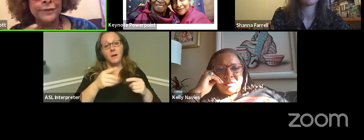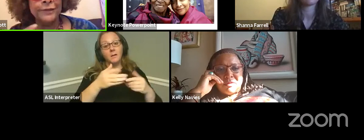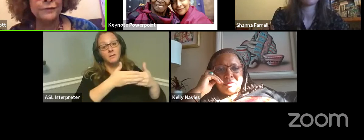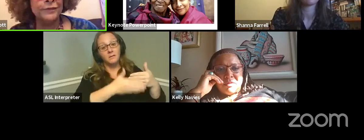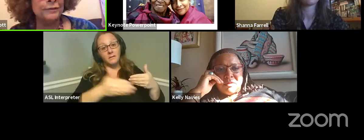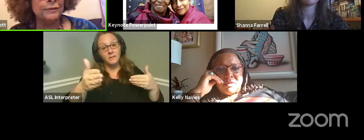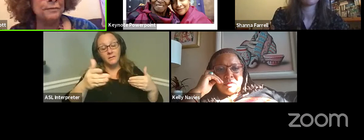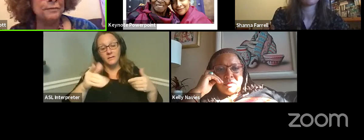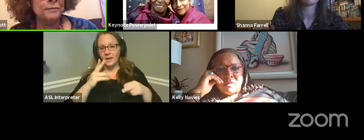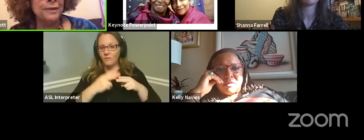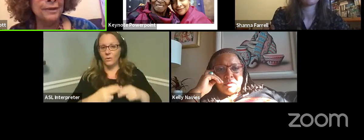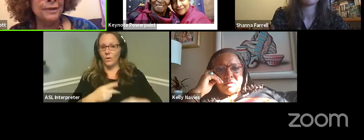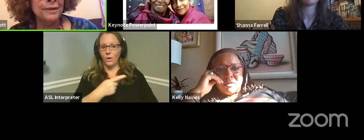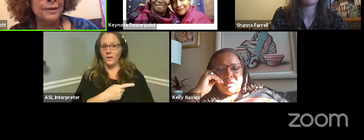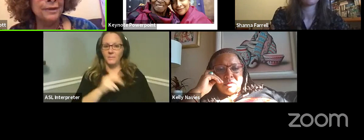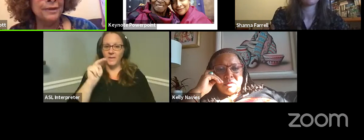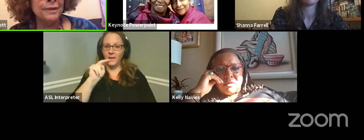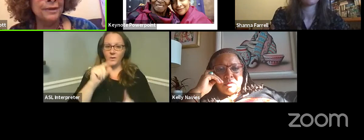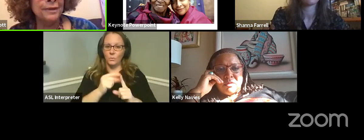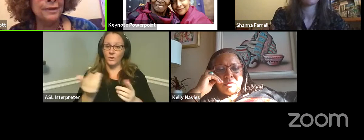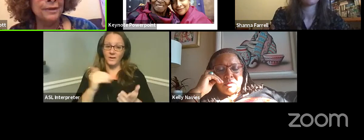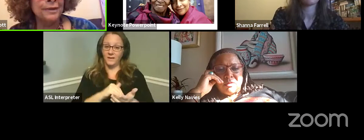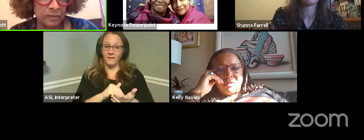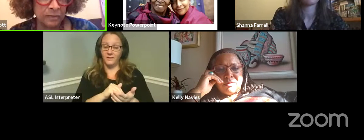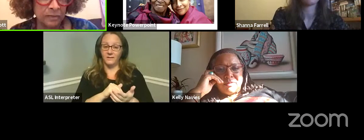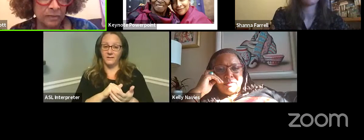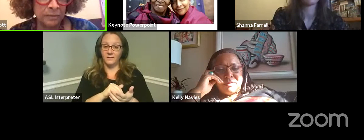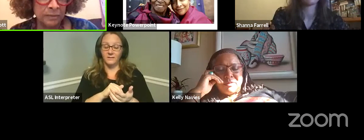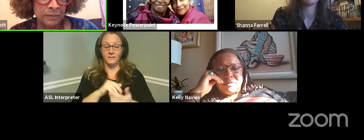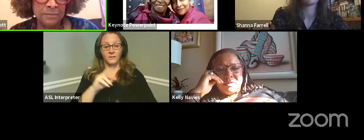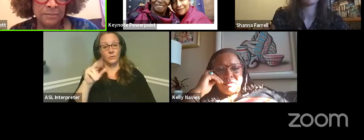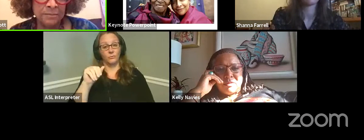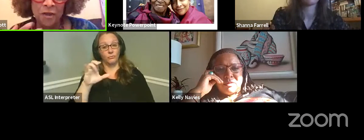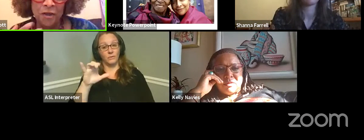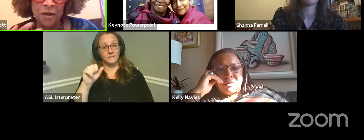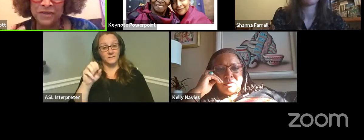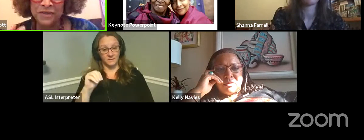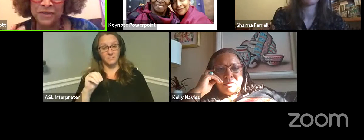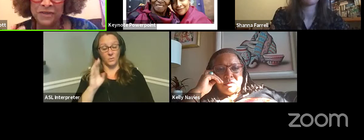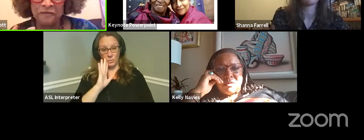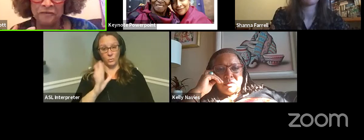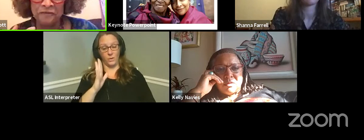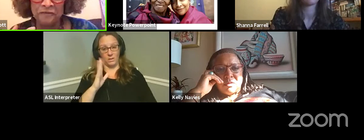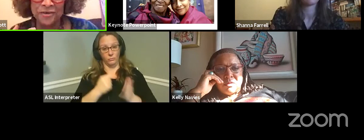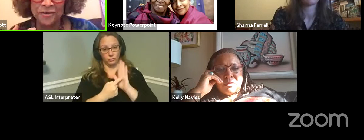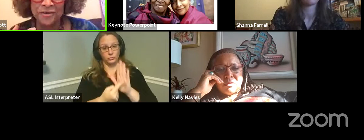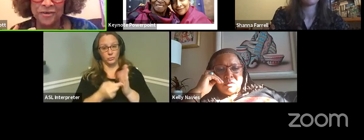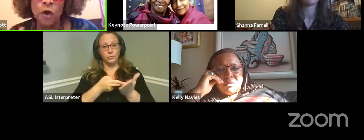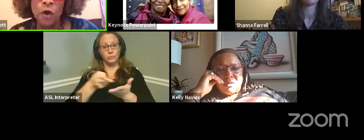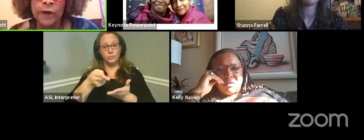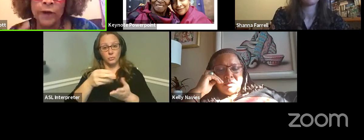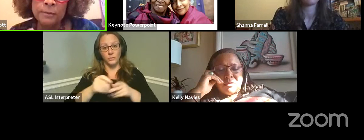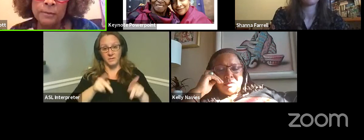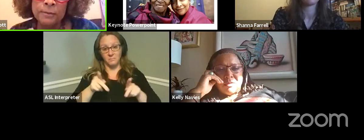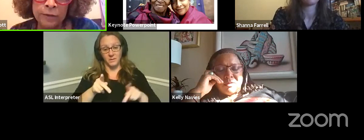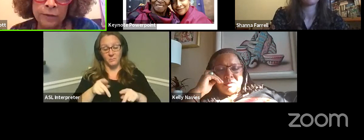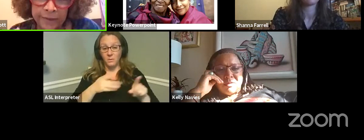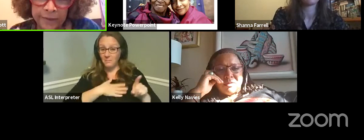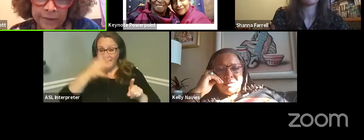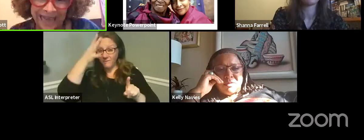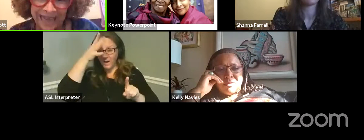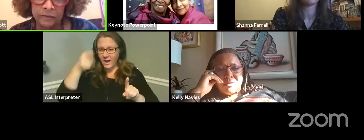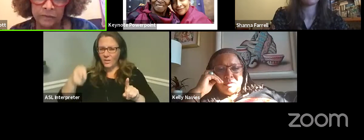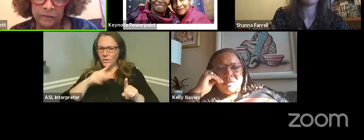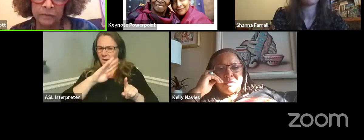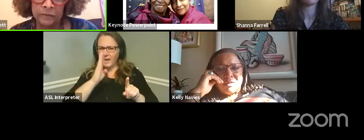Racism brings out real truth in people. My father was not a fighter, so for him to be driven to